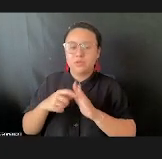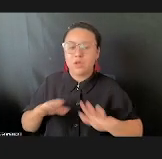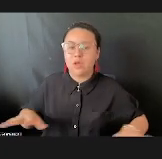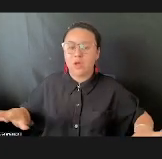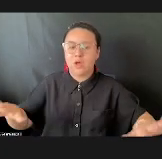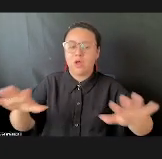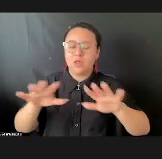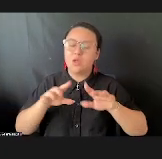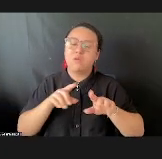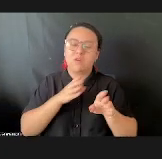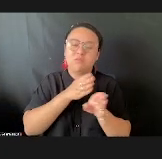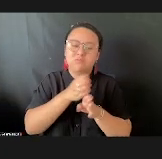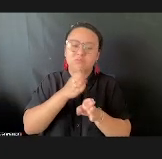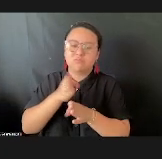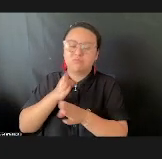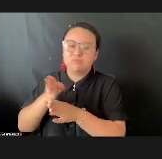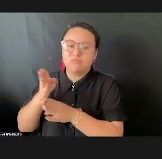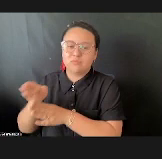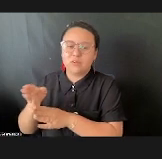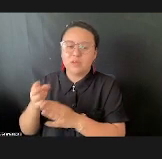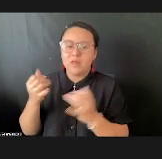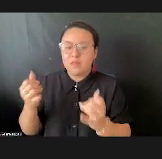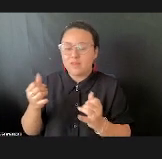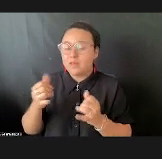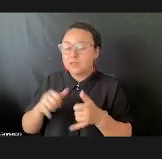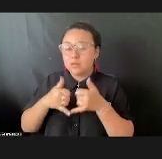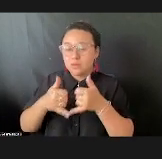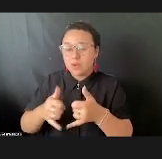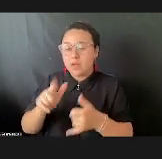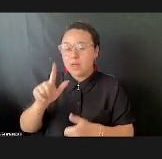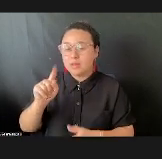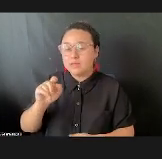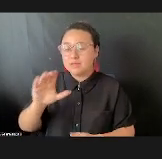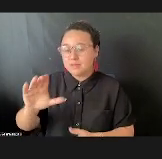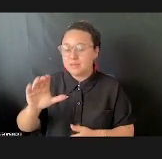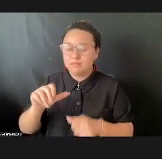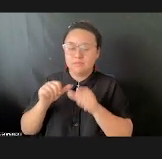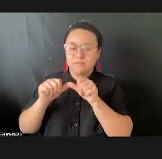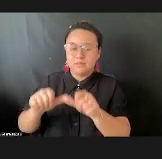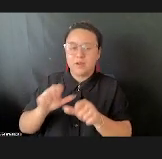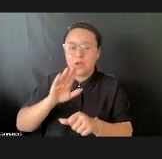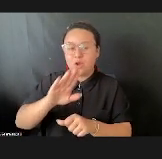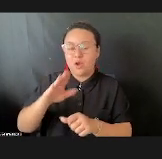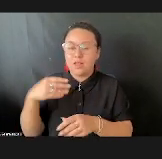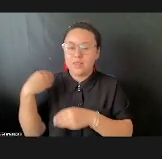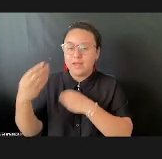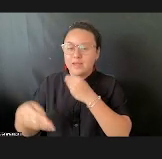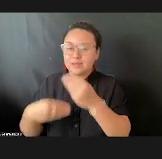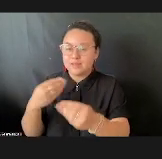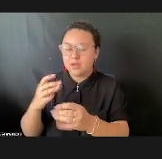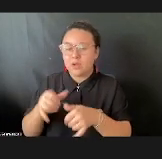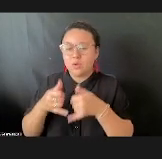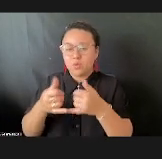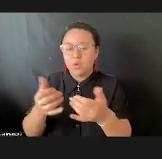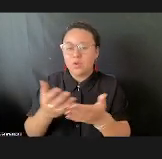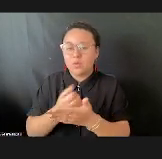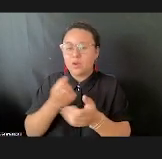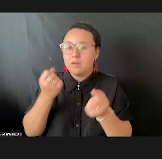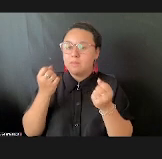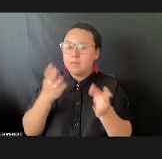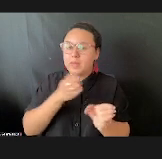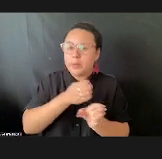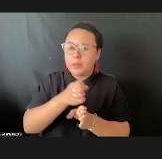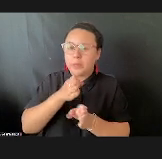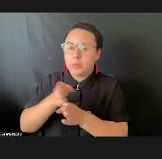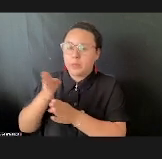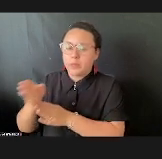disciplines. With this award, the LTC aims to continue the legacy of Diane Rodriguez, an award-winning, multi-hyphenate theater artist